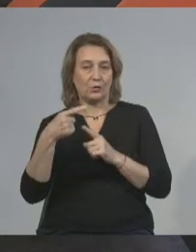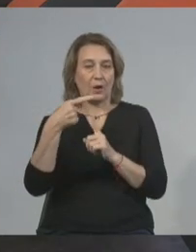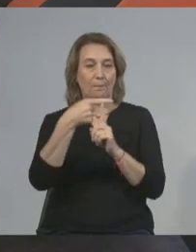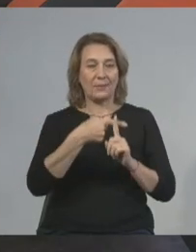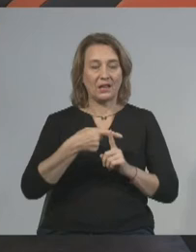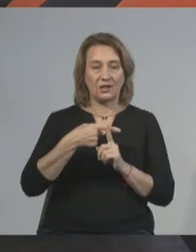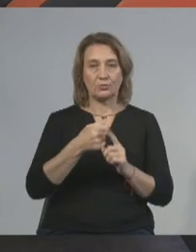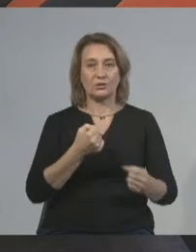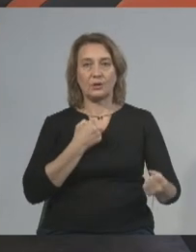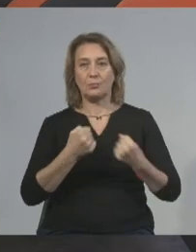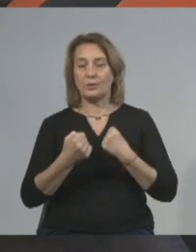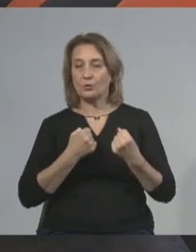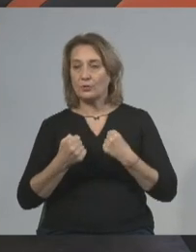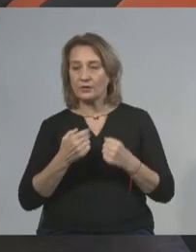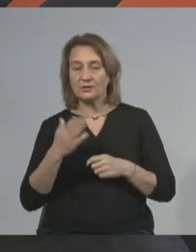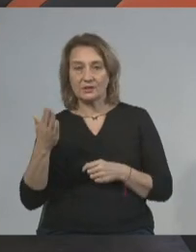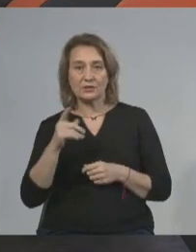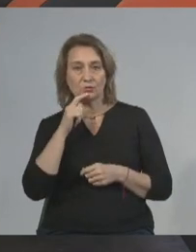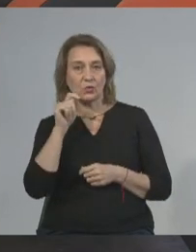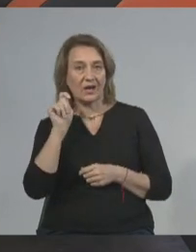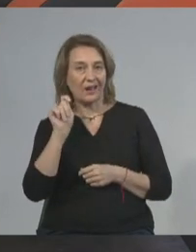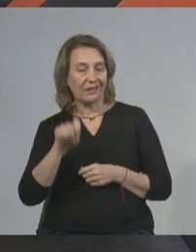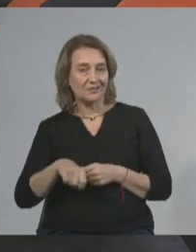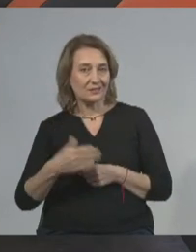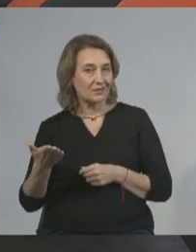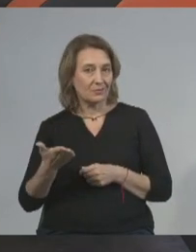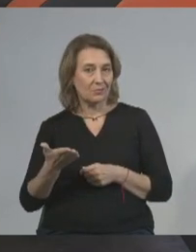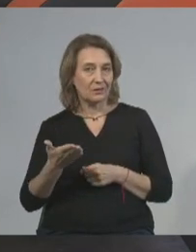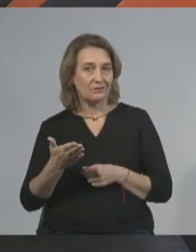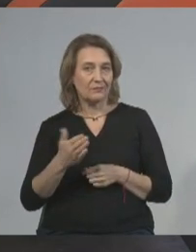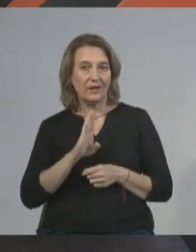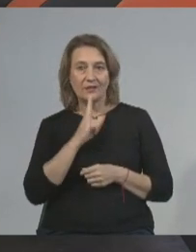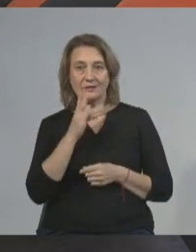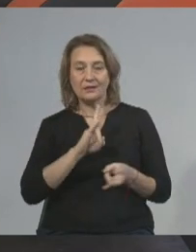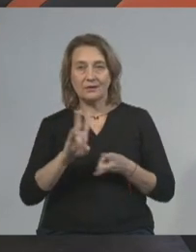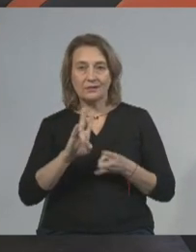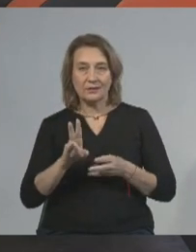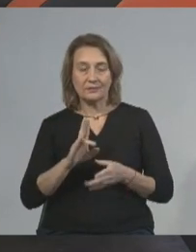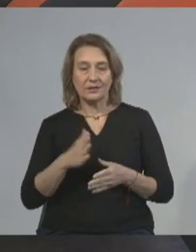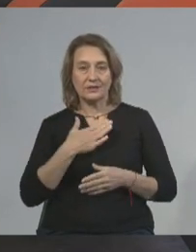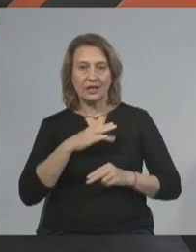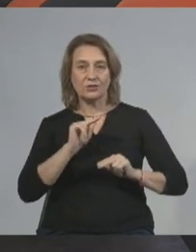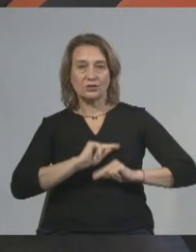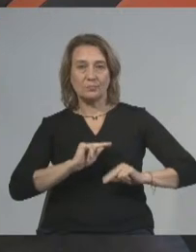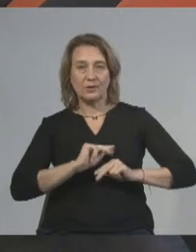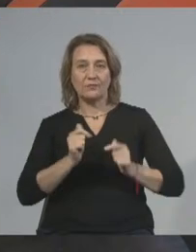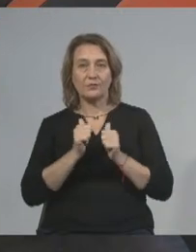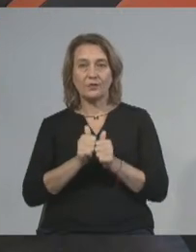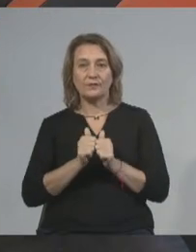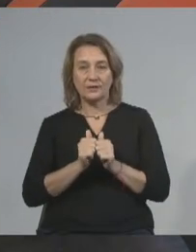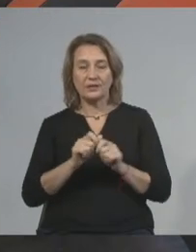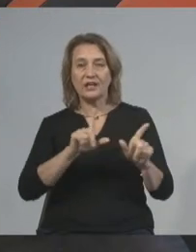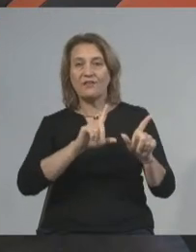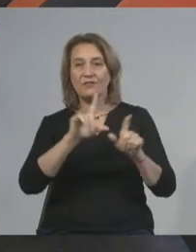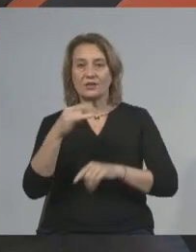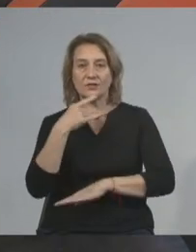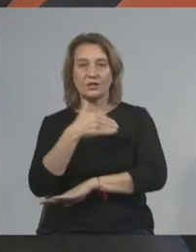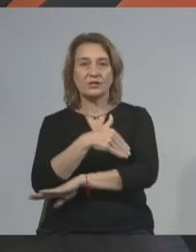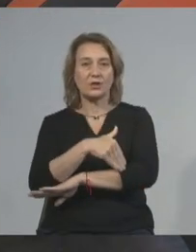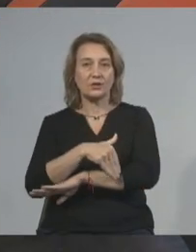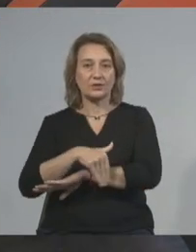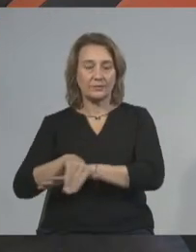country and now it seems like some part of these narratives have moved to belarus